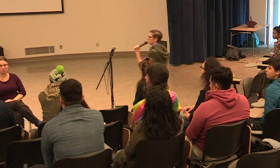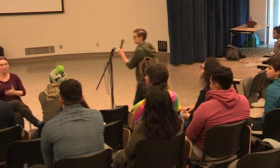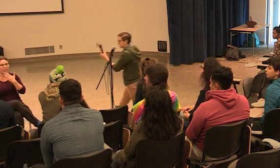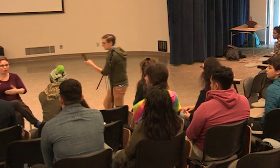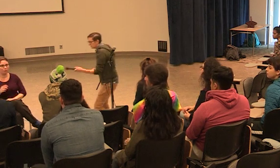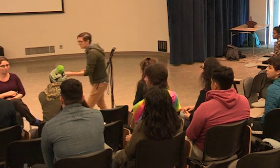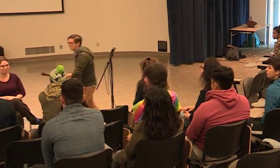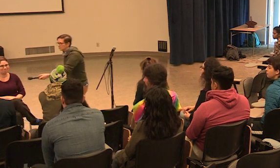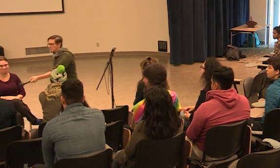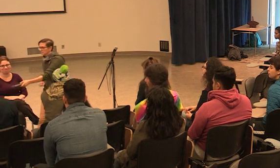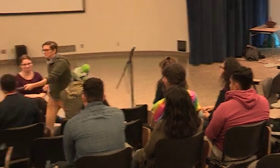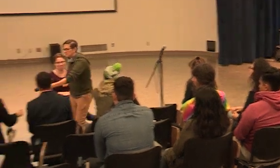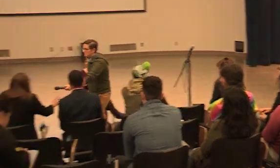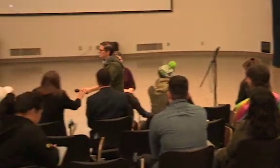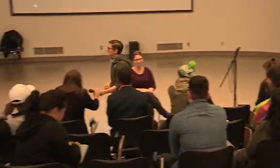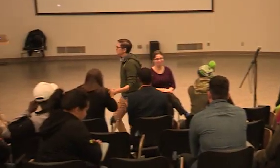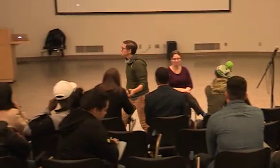Thank you.